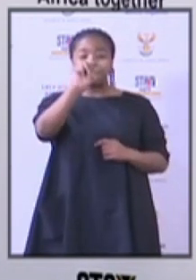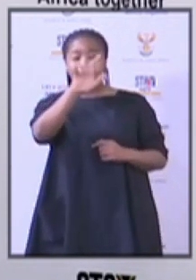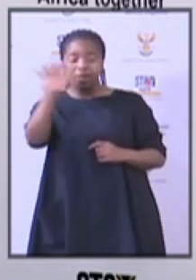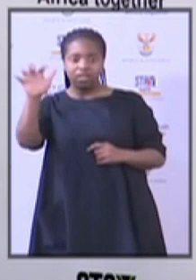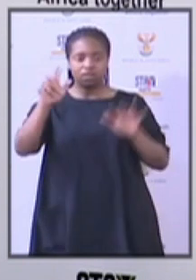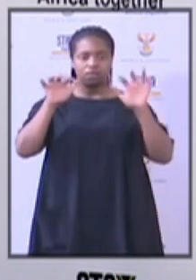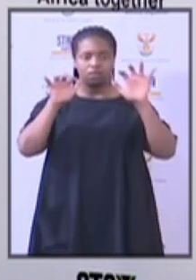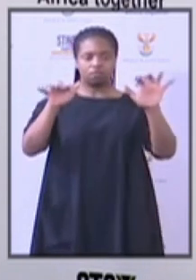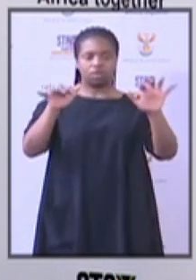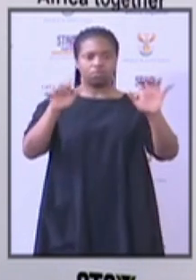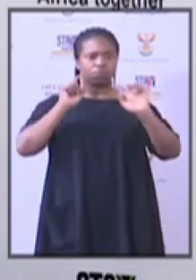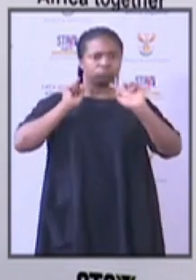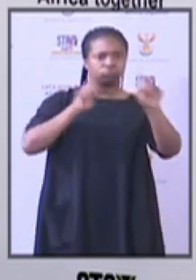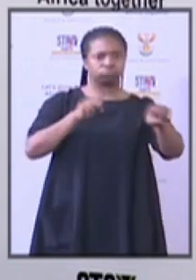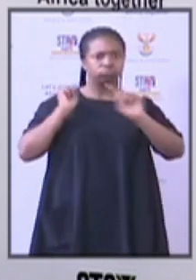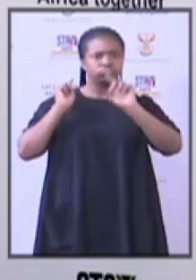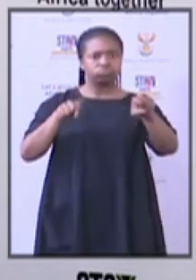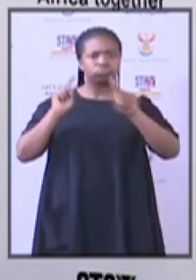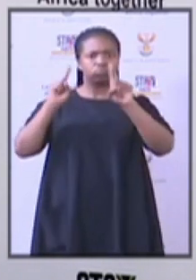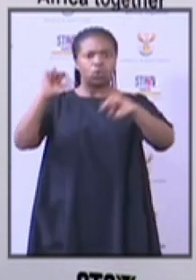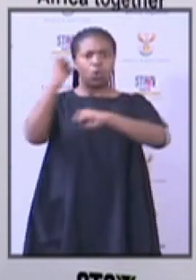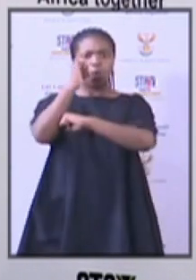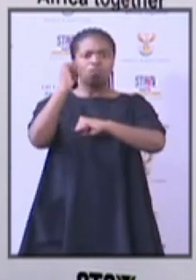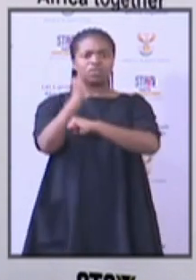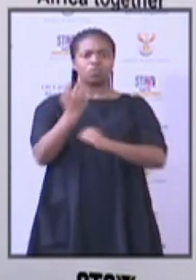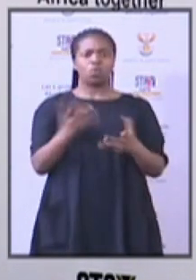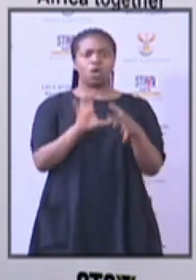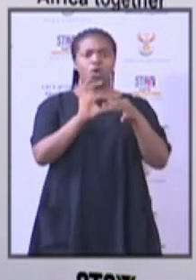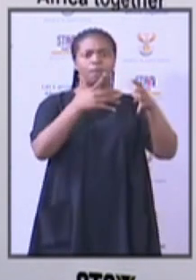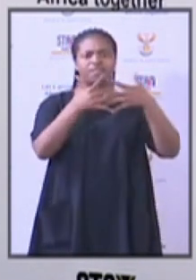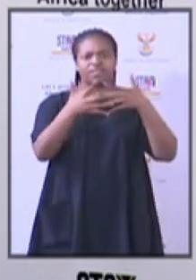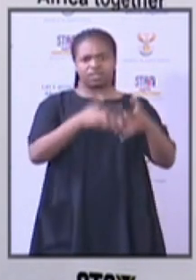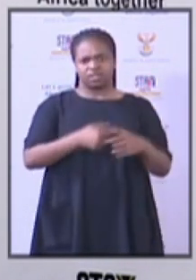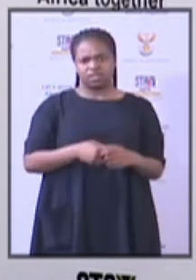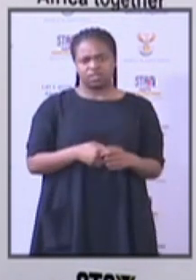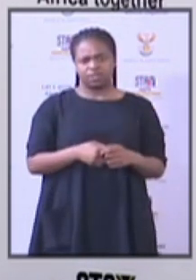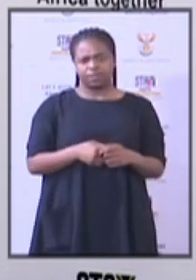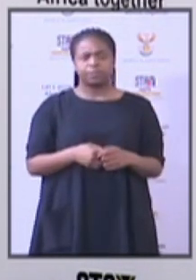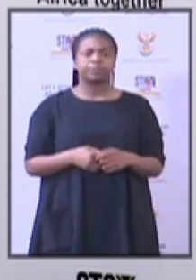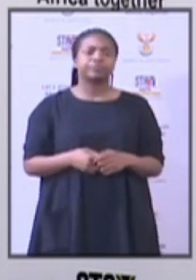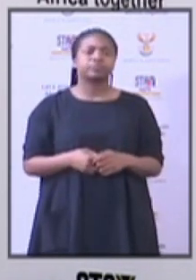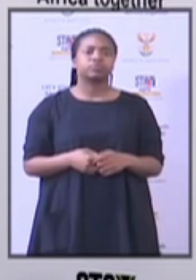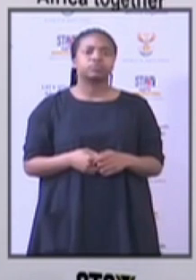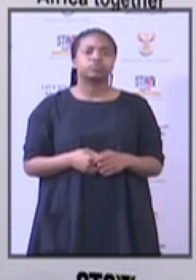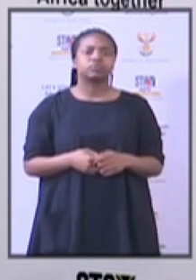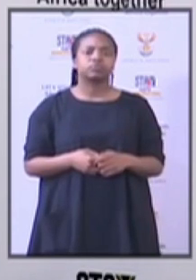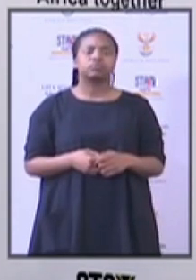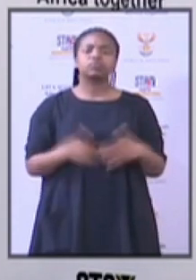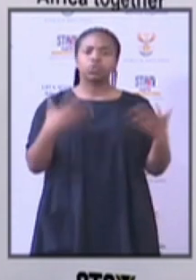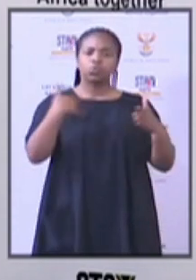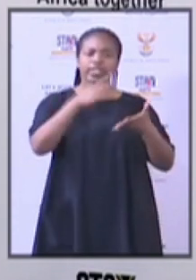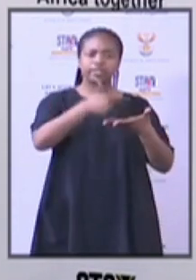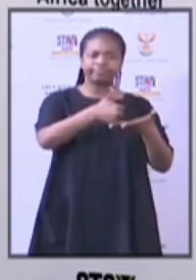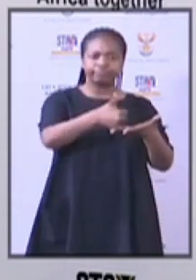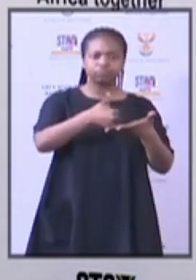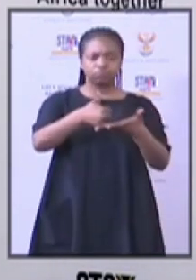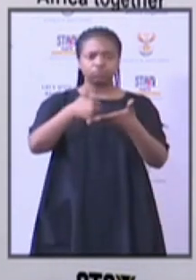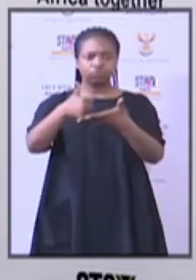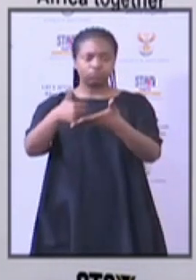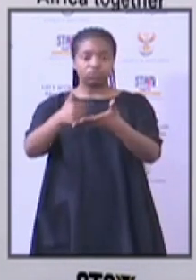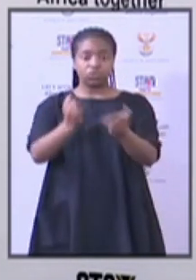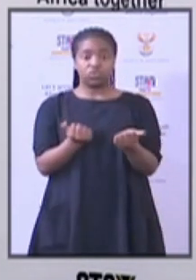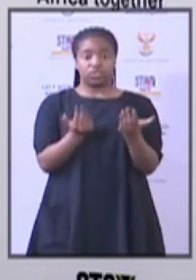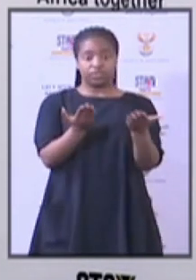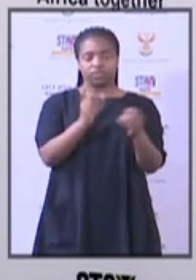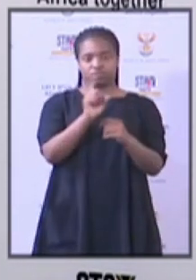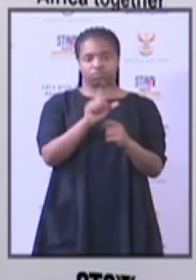people visited our Home Affairs offices. And we assisted them with the following